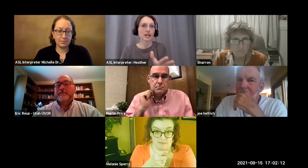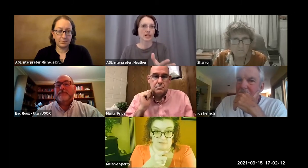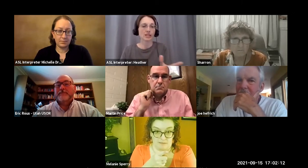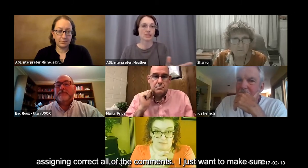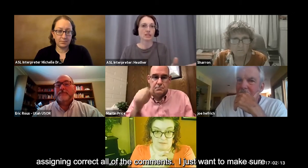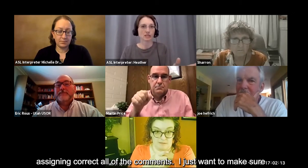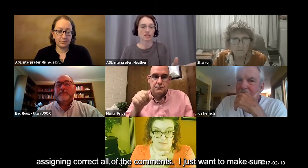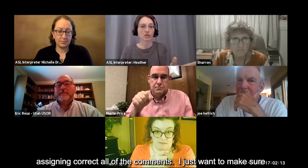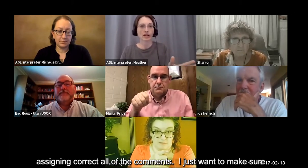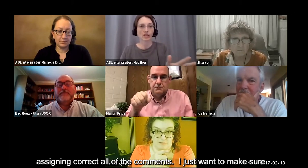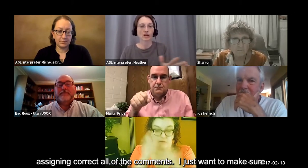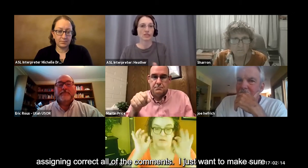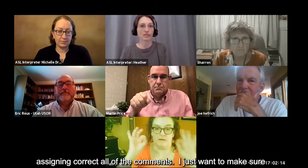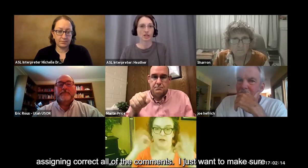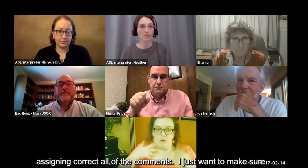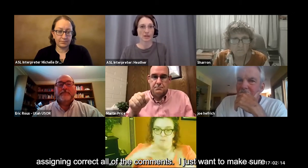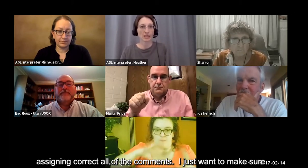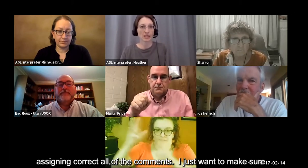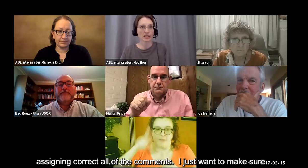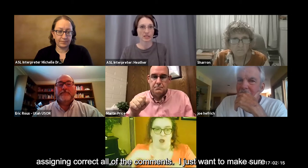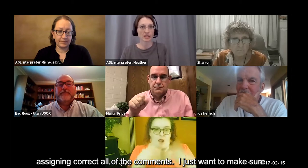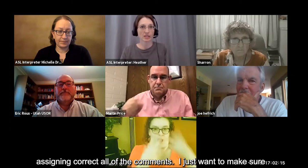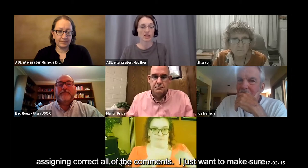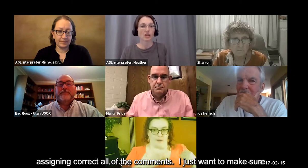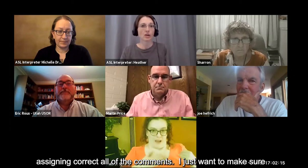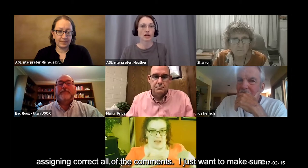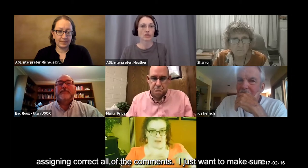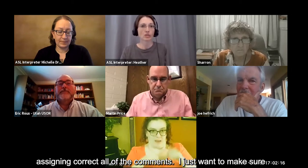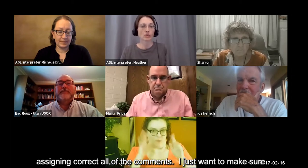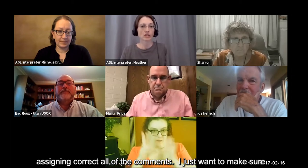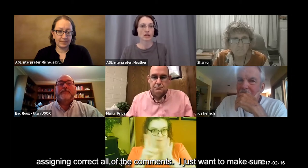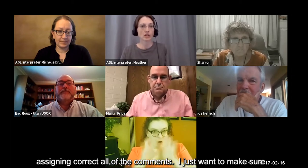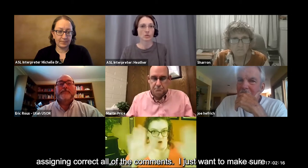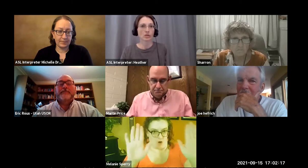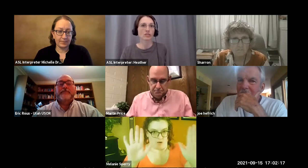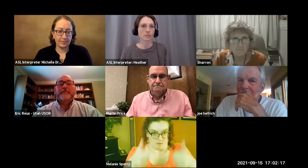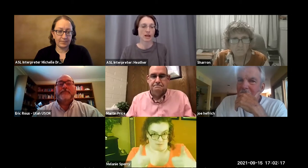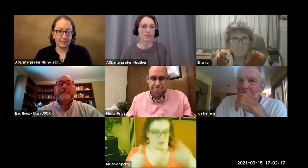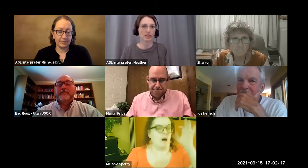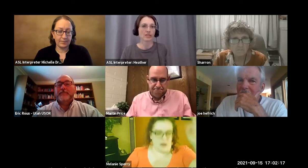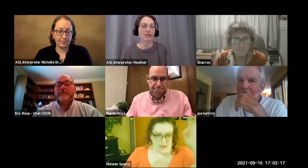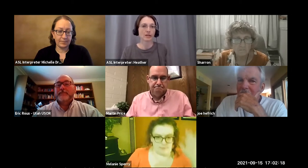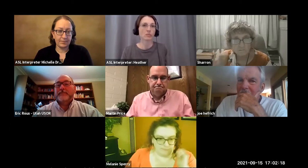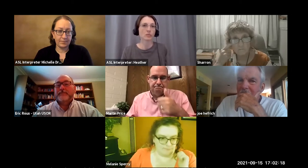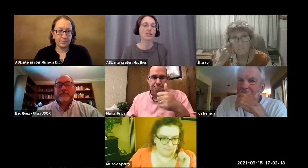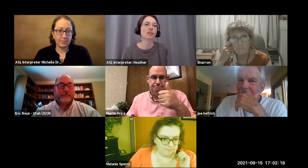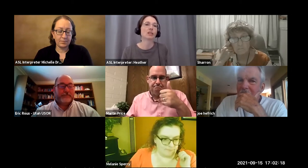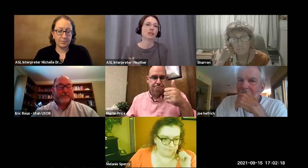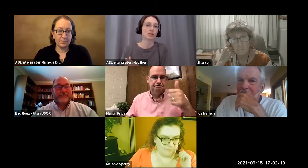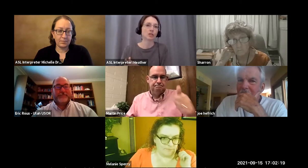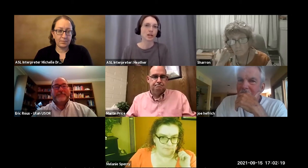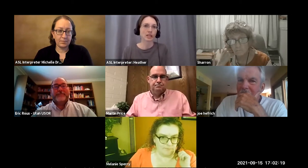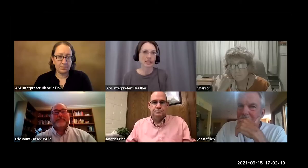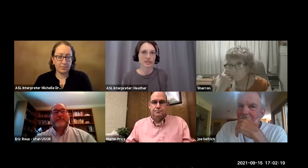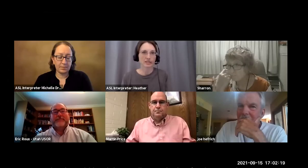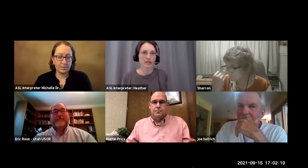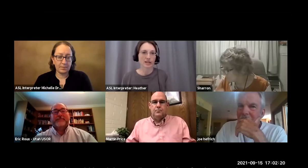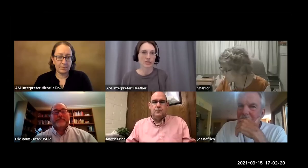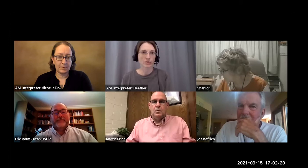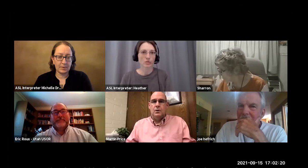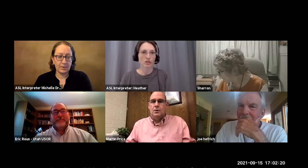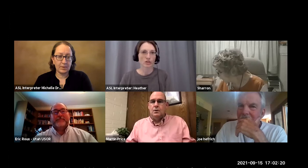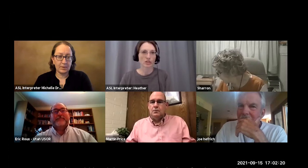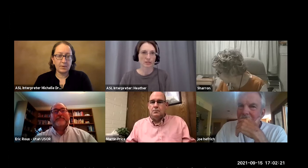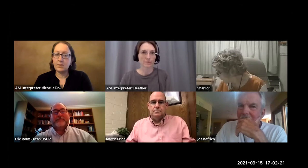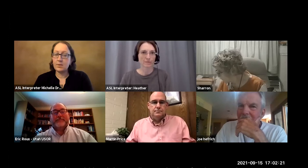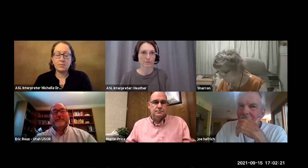be signing correct to all of the comments. Okay, I just wanted to make sure, Pamela, that I would be doing audience signing